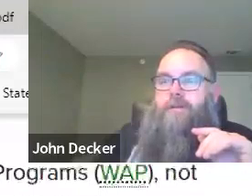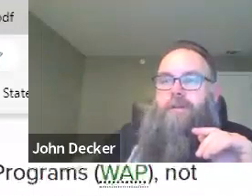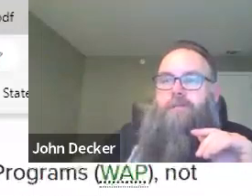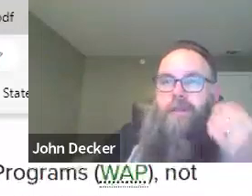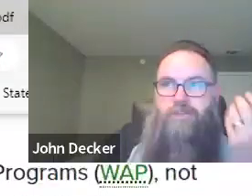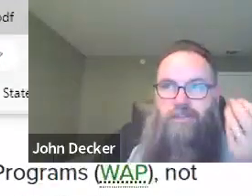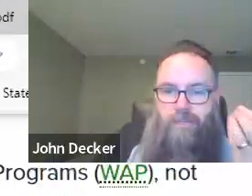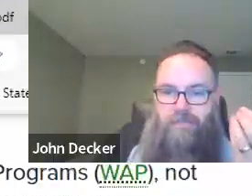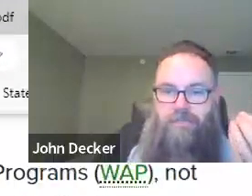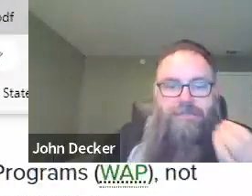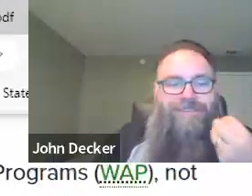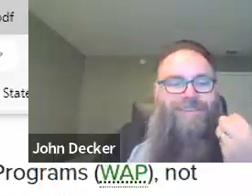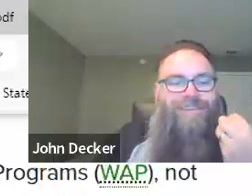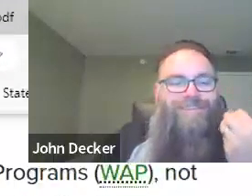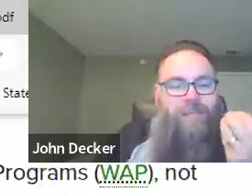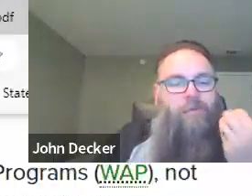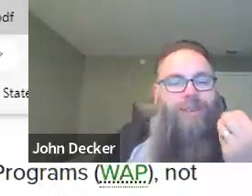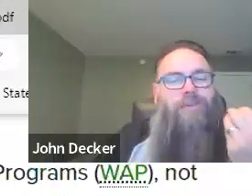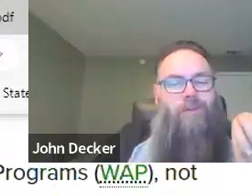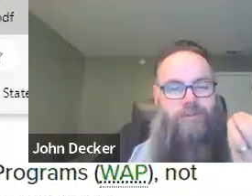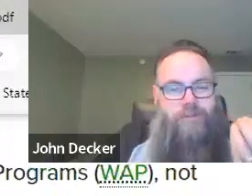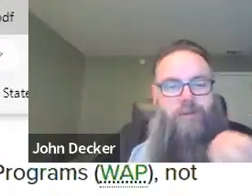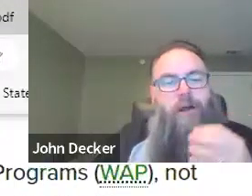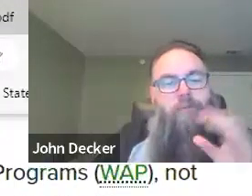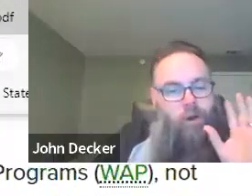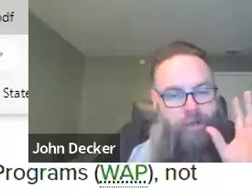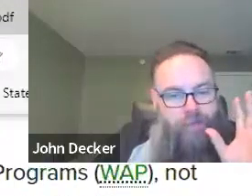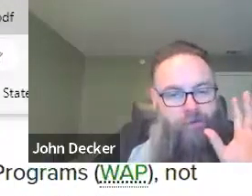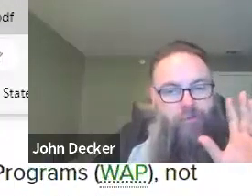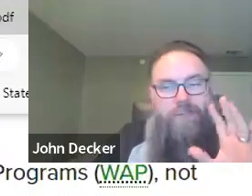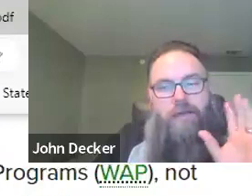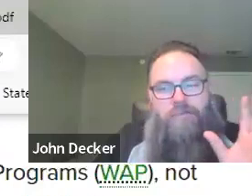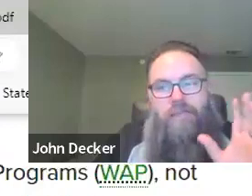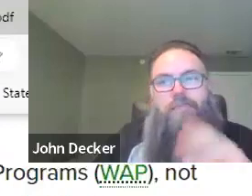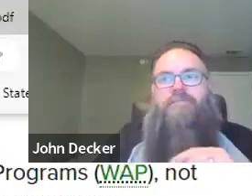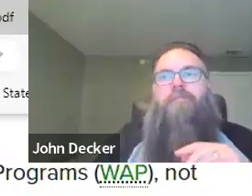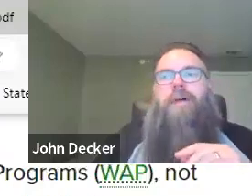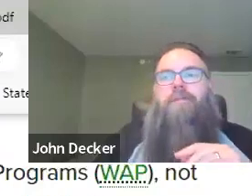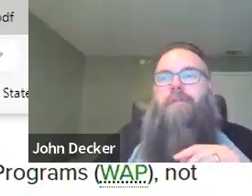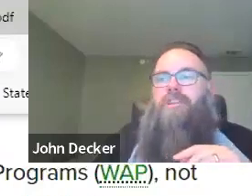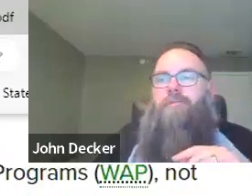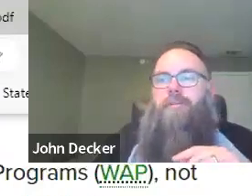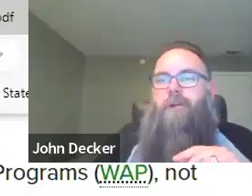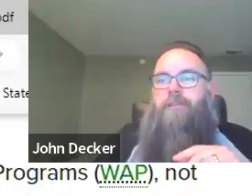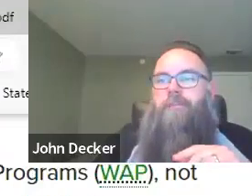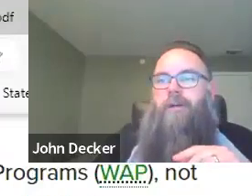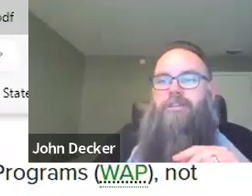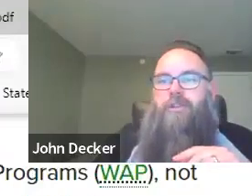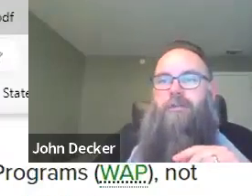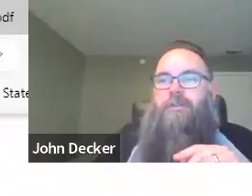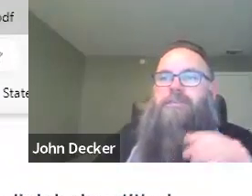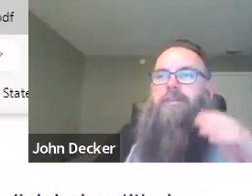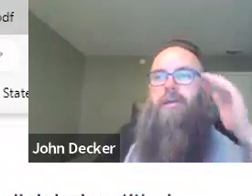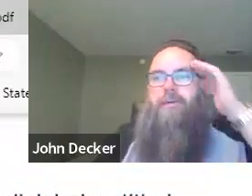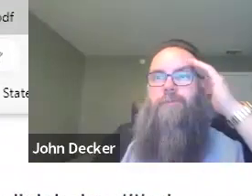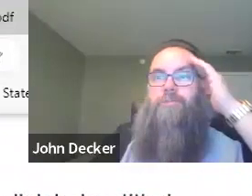opportunity. My understanding is that the DDS set rate vendors have already had their rates updated based off of that information. I believe Robin LeMay already shared